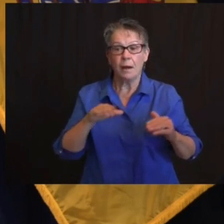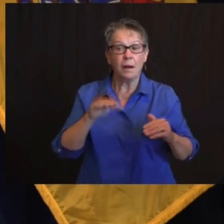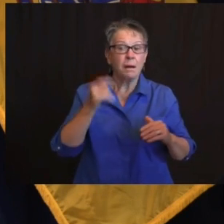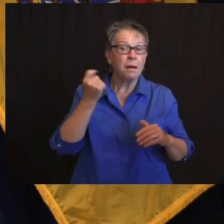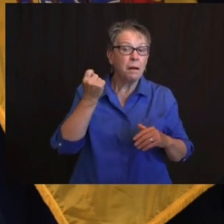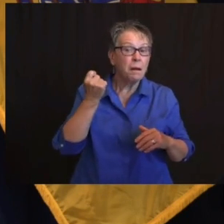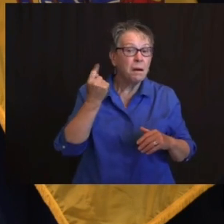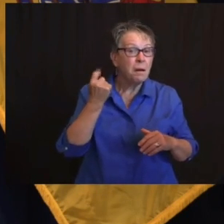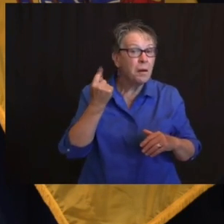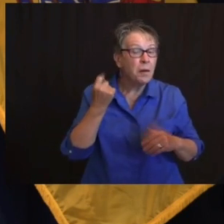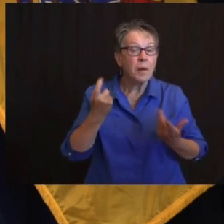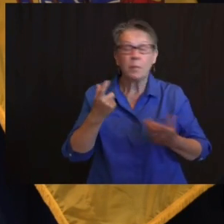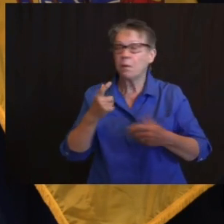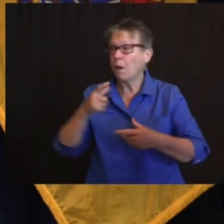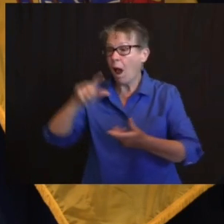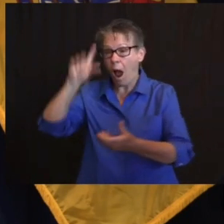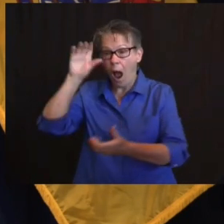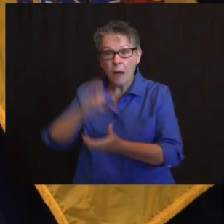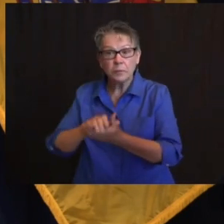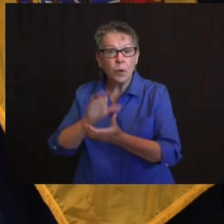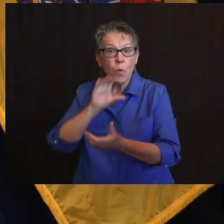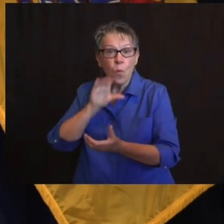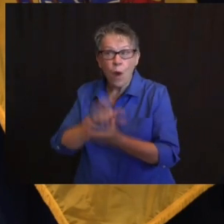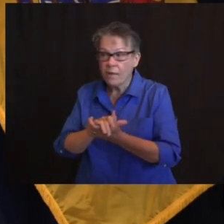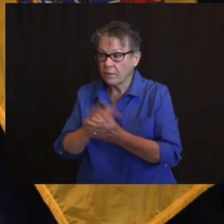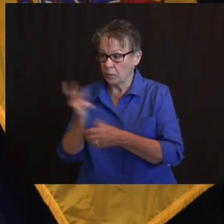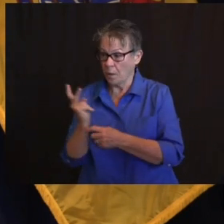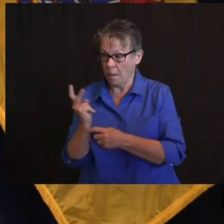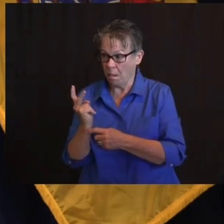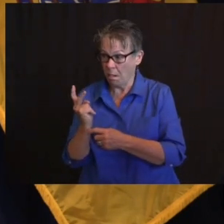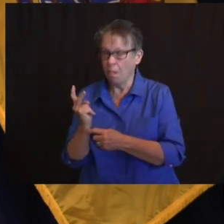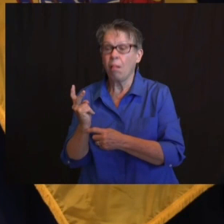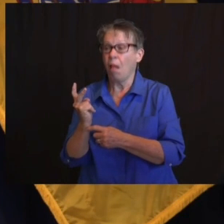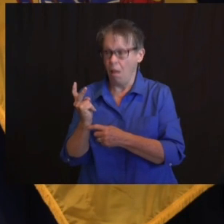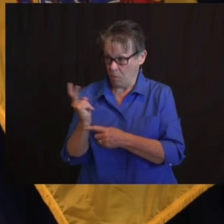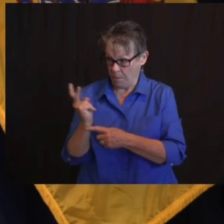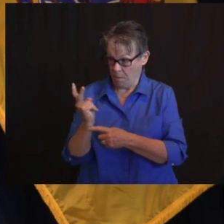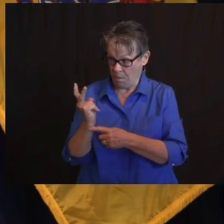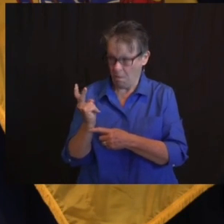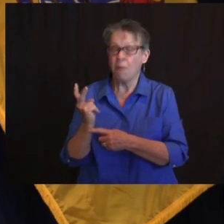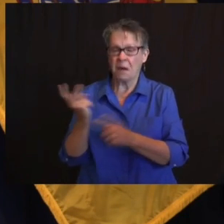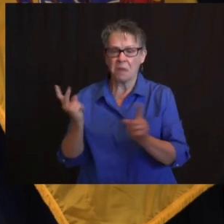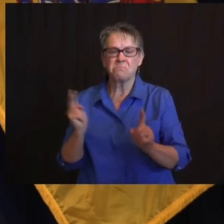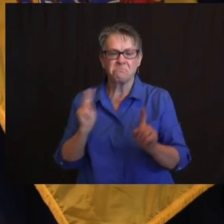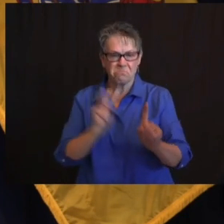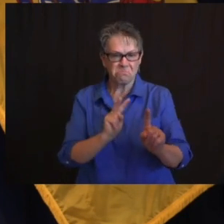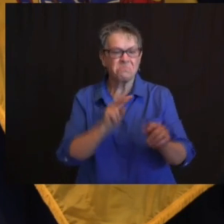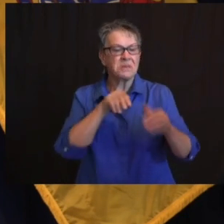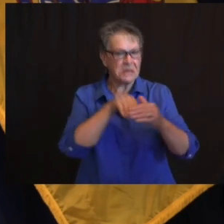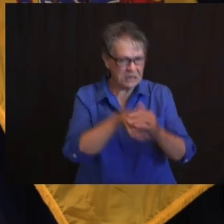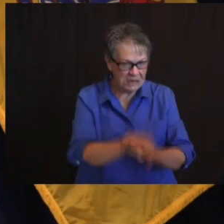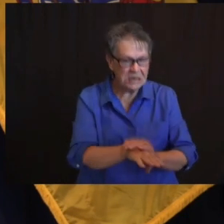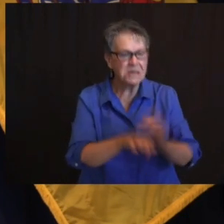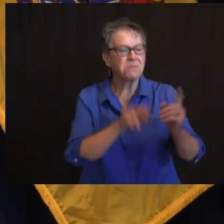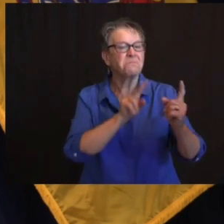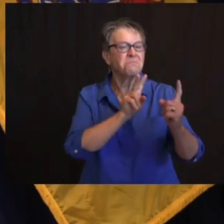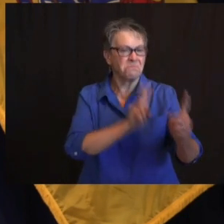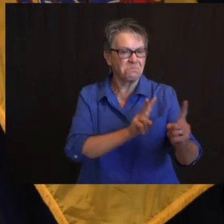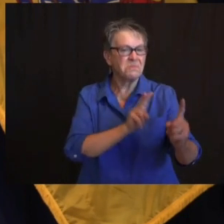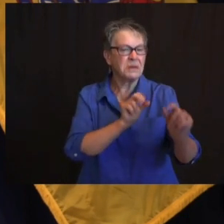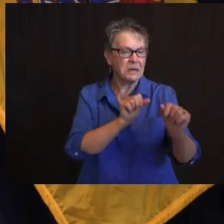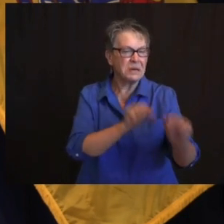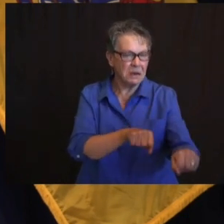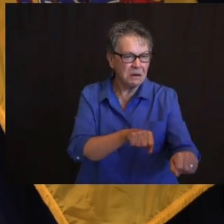wife can be there. Contact tracing, I think I addressed this a minute ago. We still absolutely intend to be